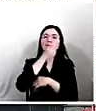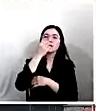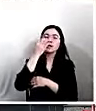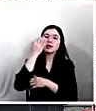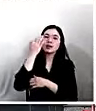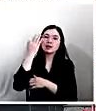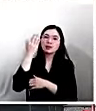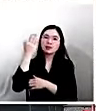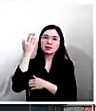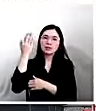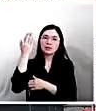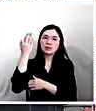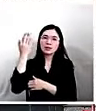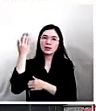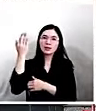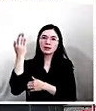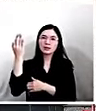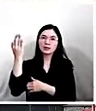yours, we are